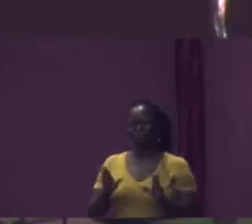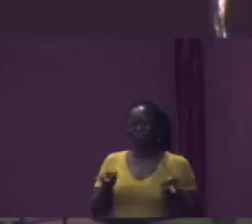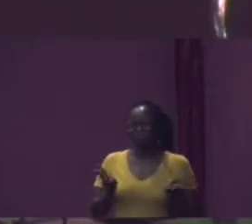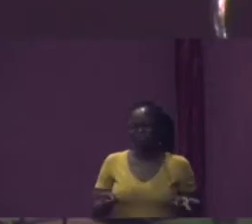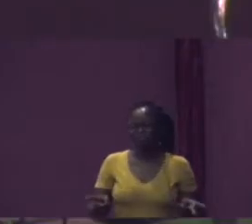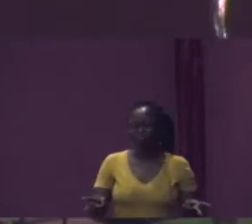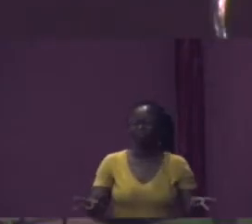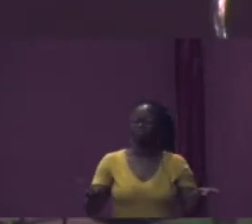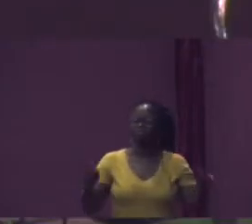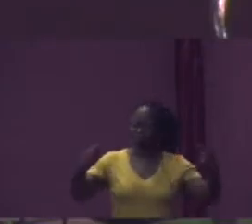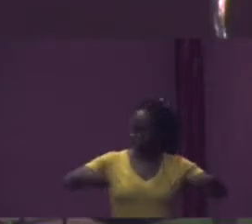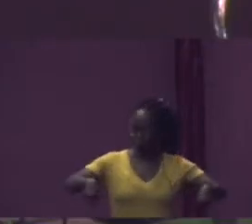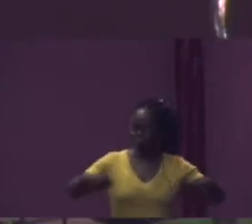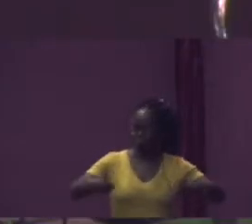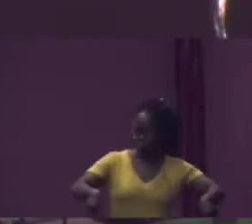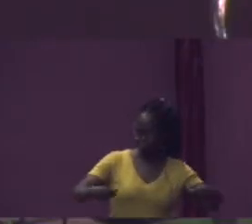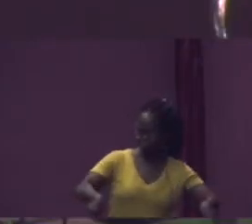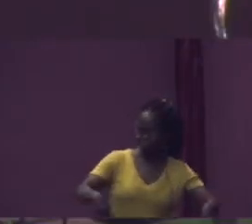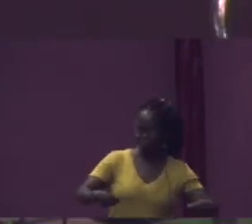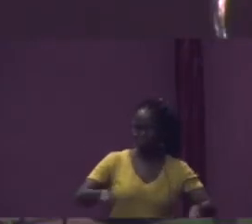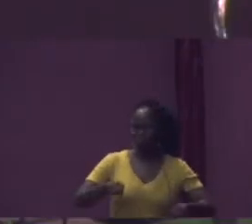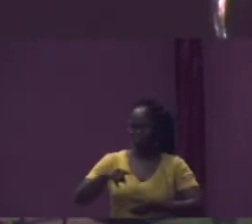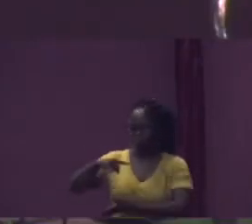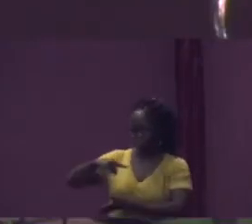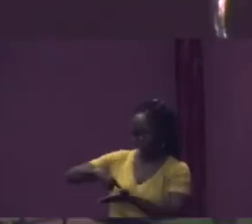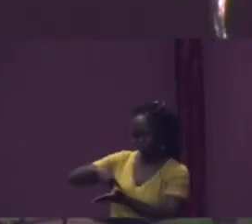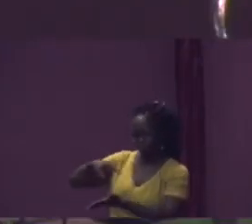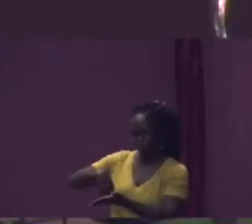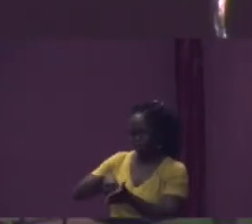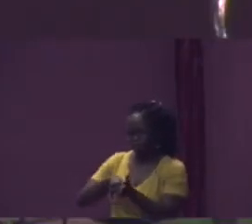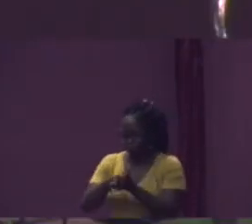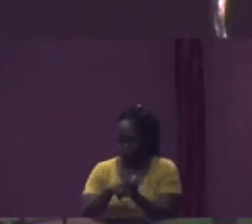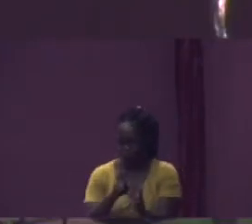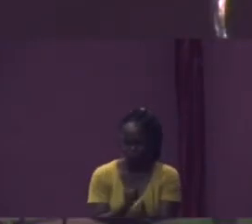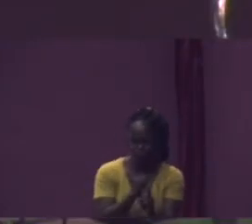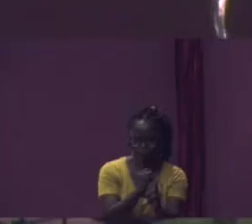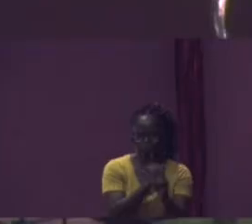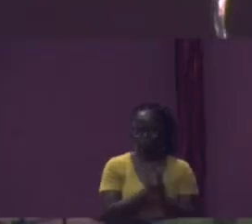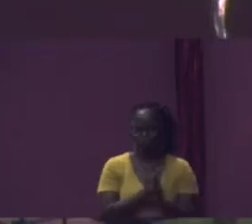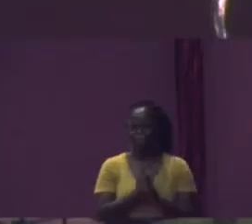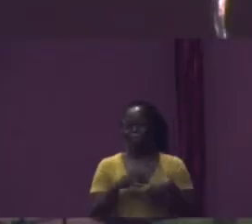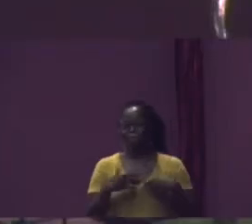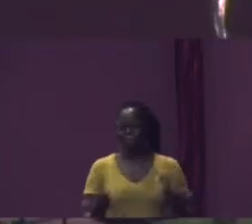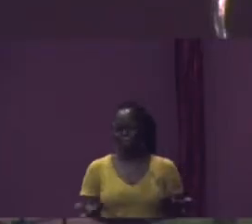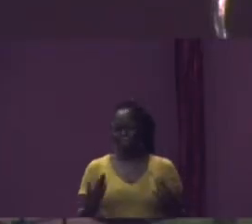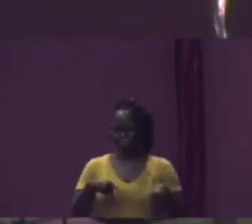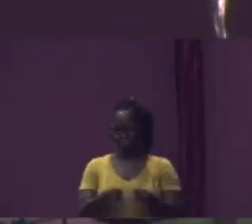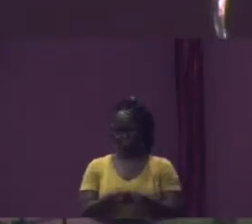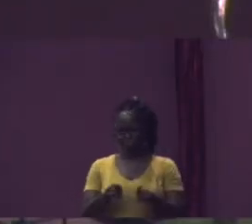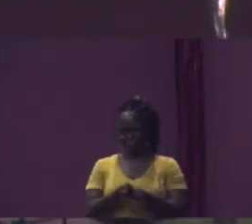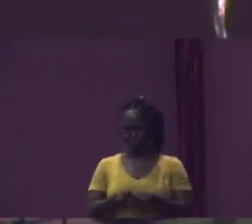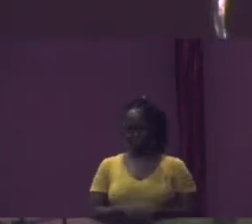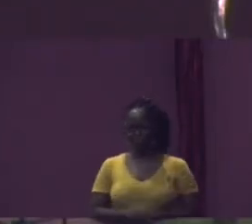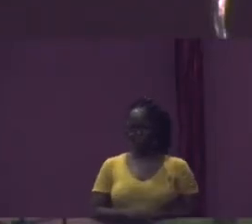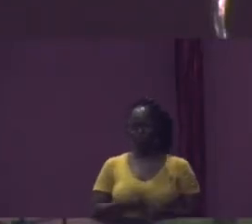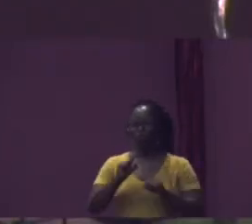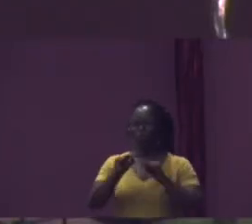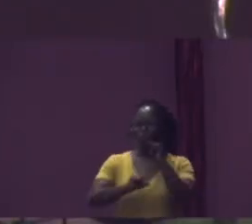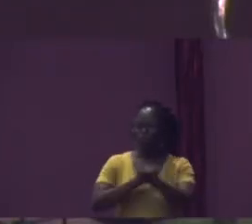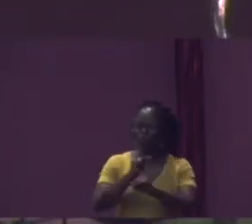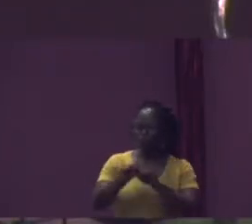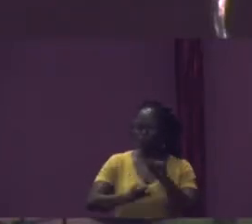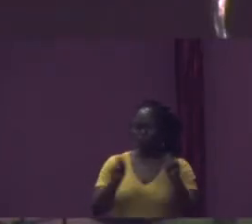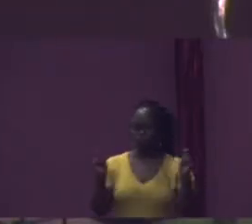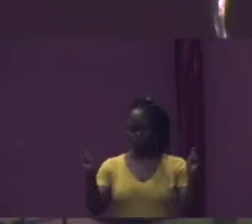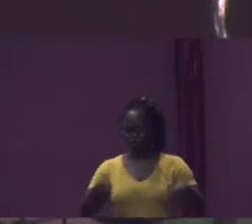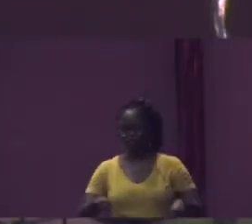documentation and diagnostic purposes. Cost control, which limited interventions doctors and hospitals could perform.